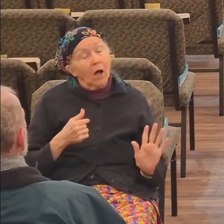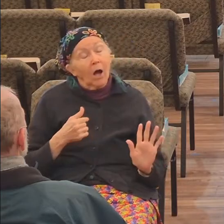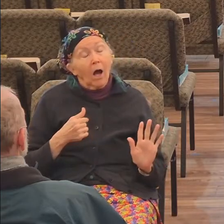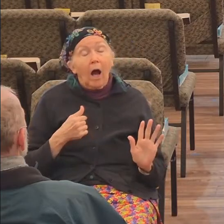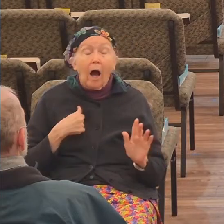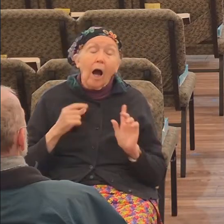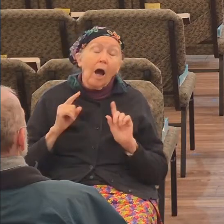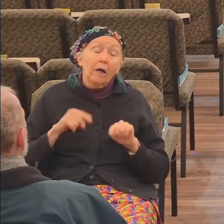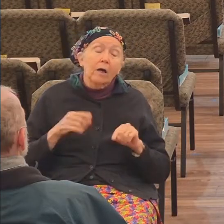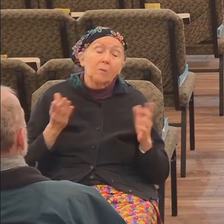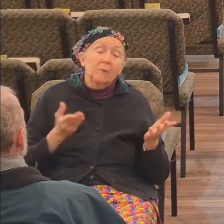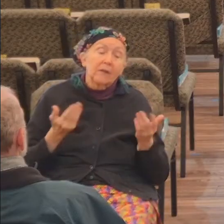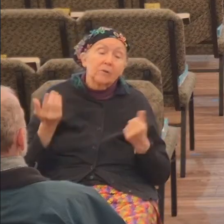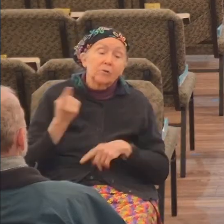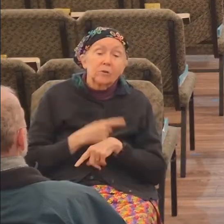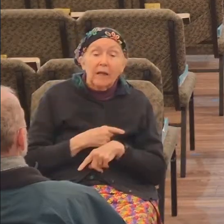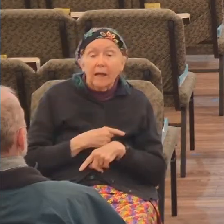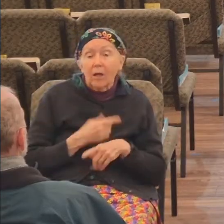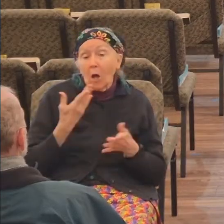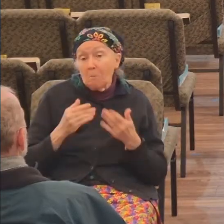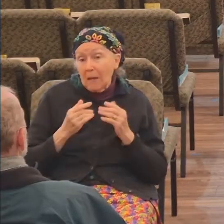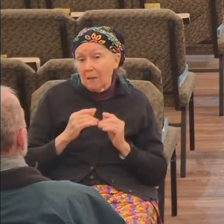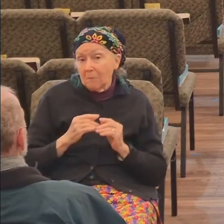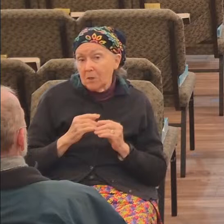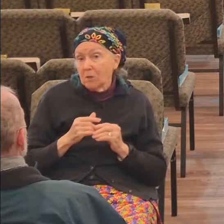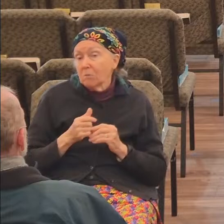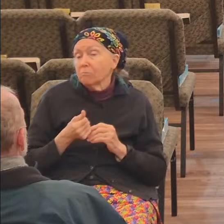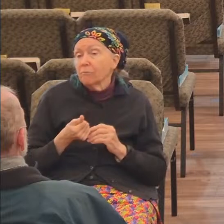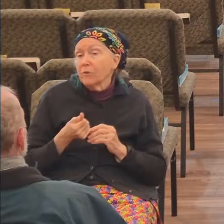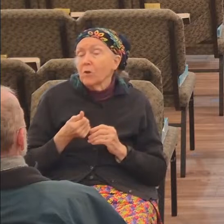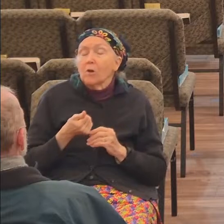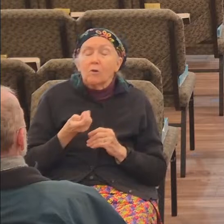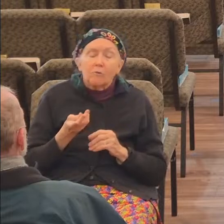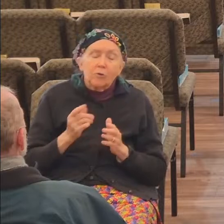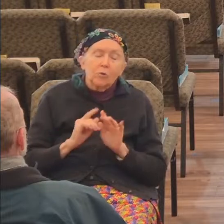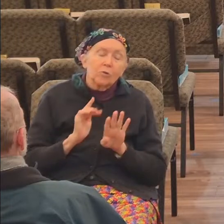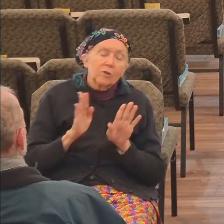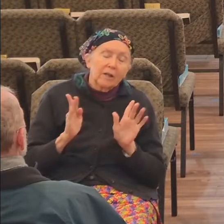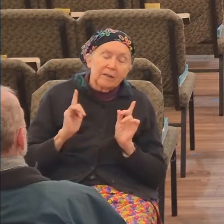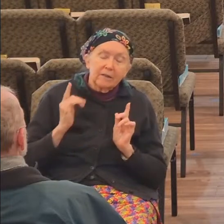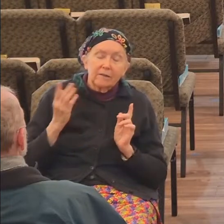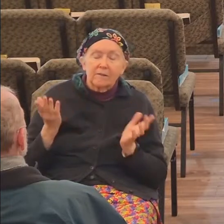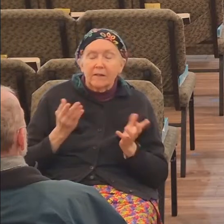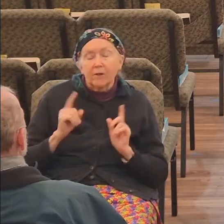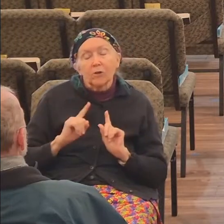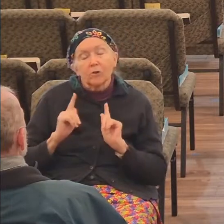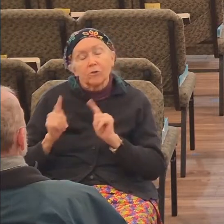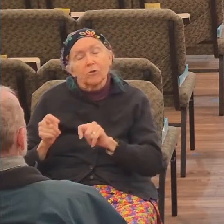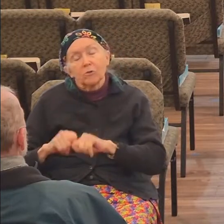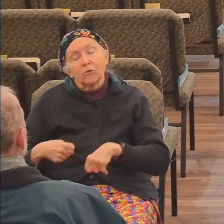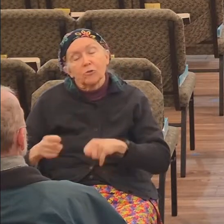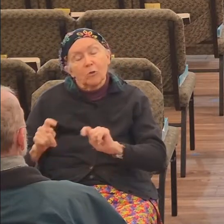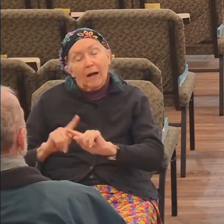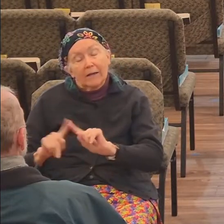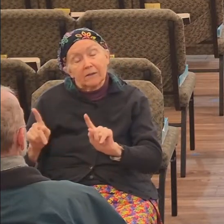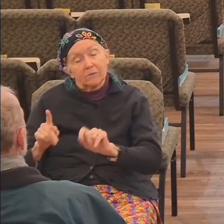2 months, or a year. I just don't do anything because I don't feel like it. Mm. Our culture has blinded